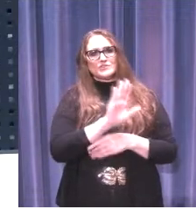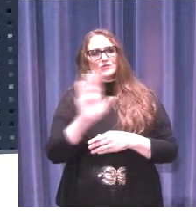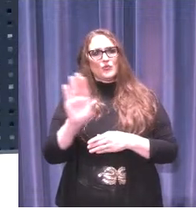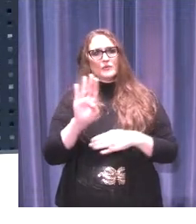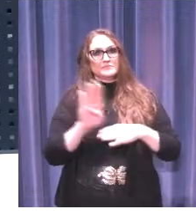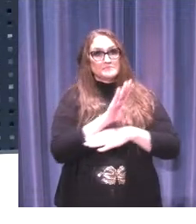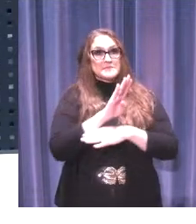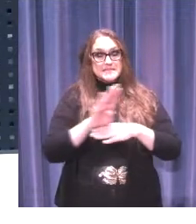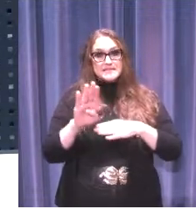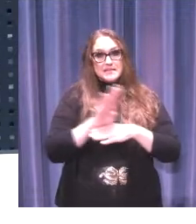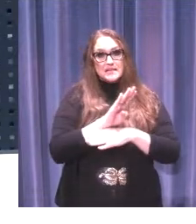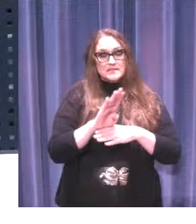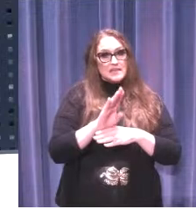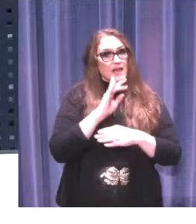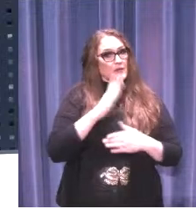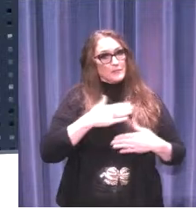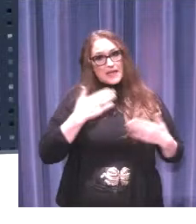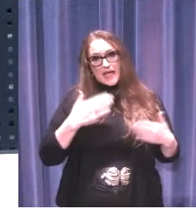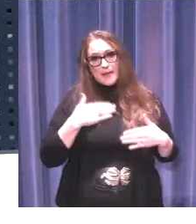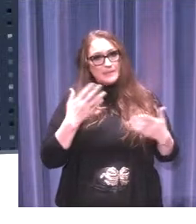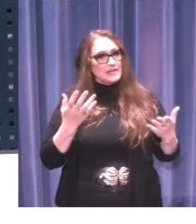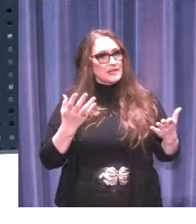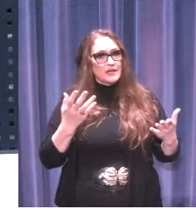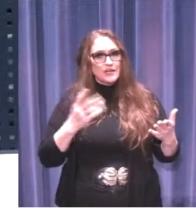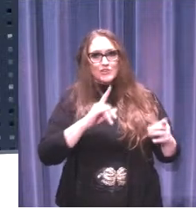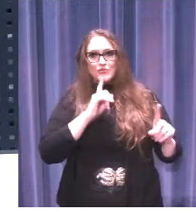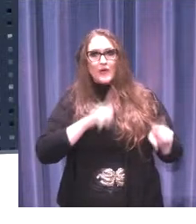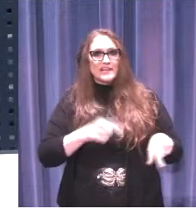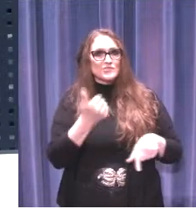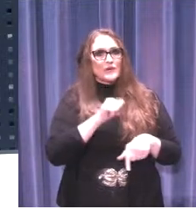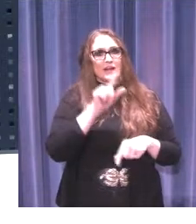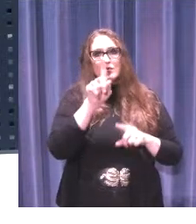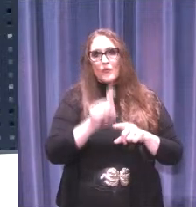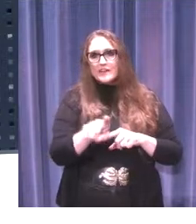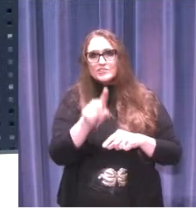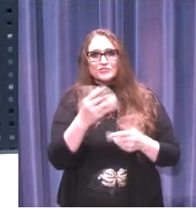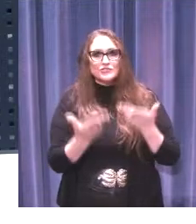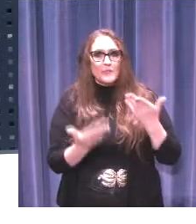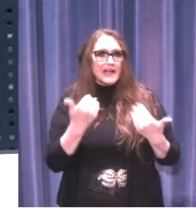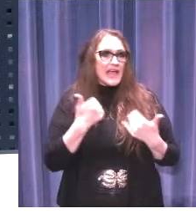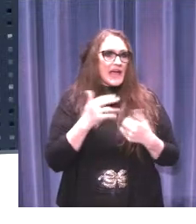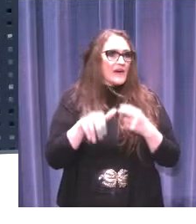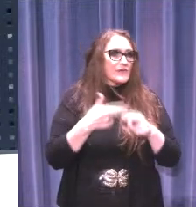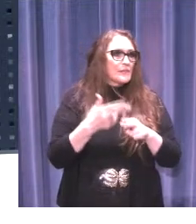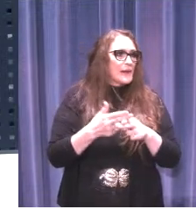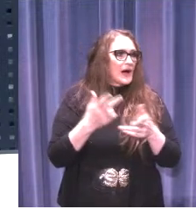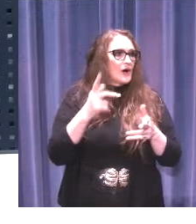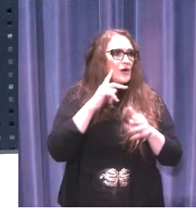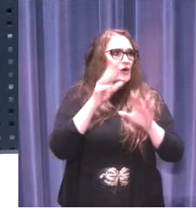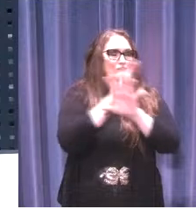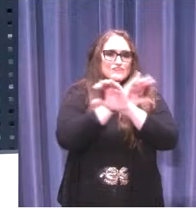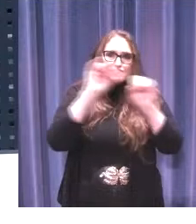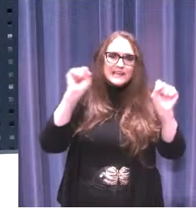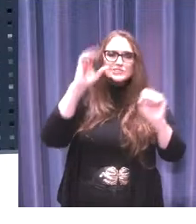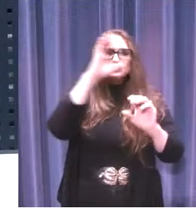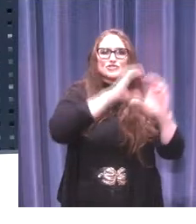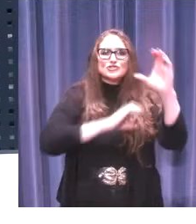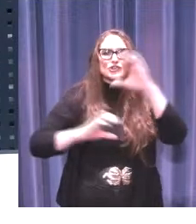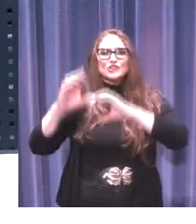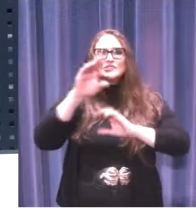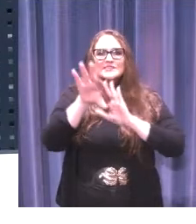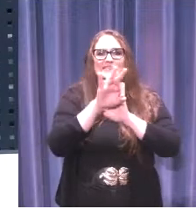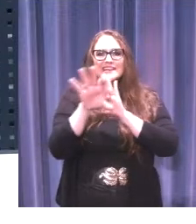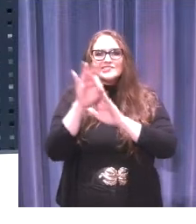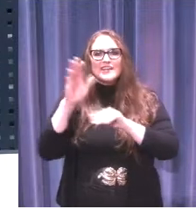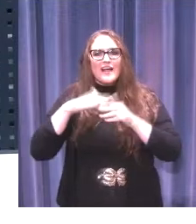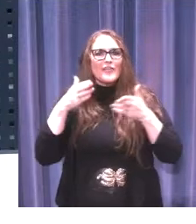business, I'd be happy to answer any questions you might have about president search and selection along